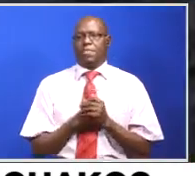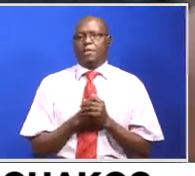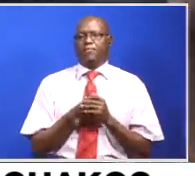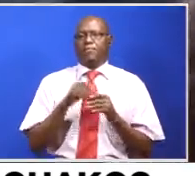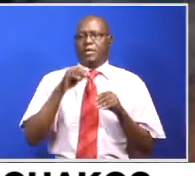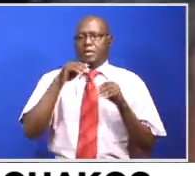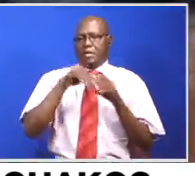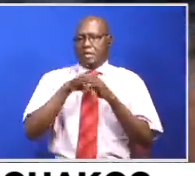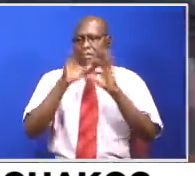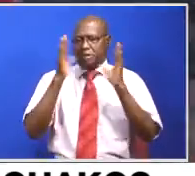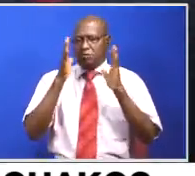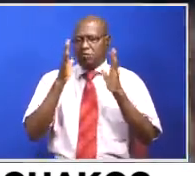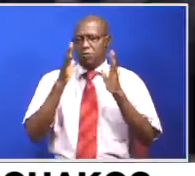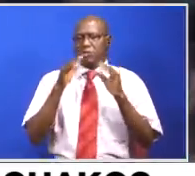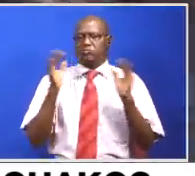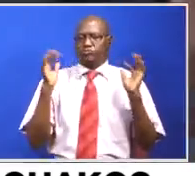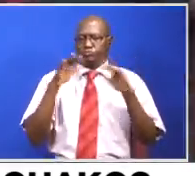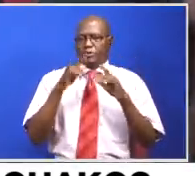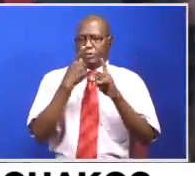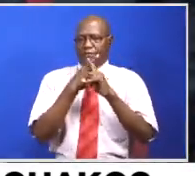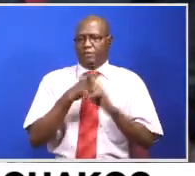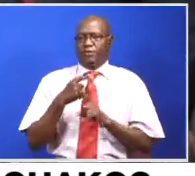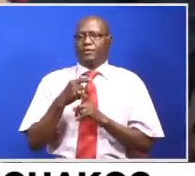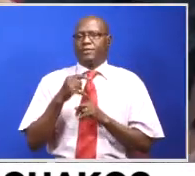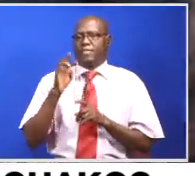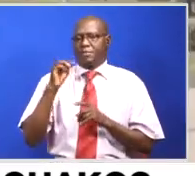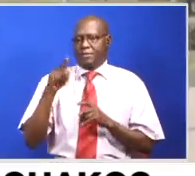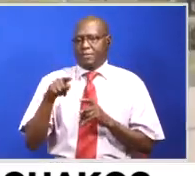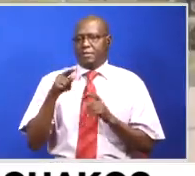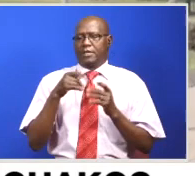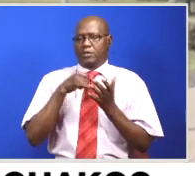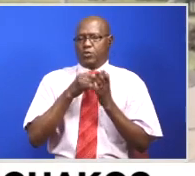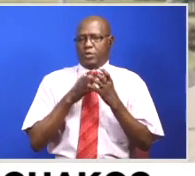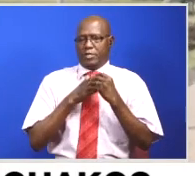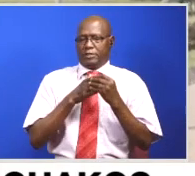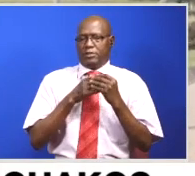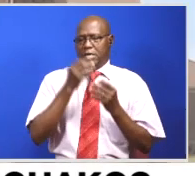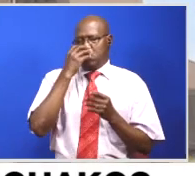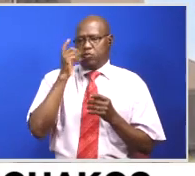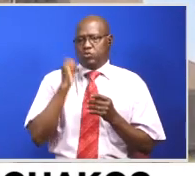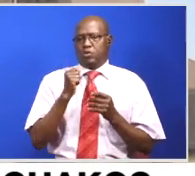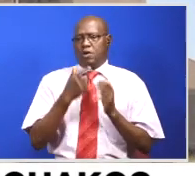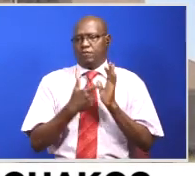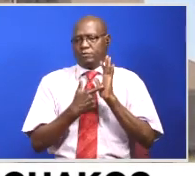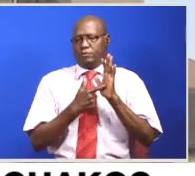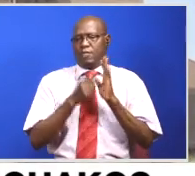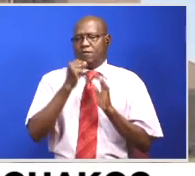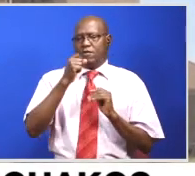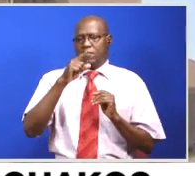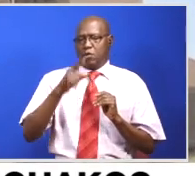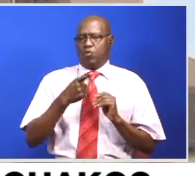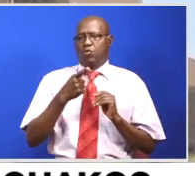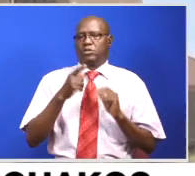the ceremony attended by various legislators and leaders, President William Ruto unveiled more than 5,000 housing units